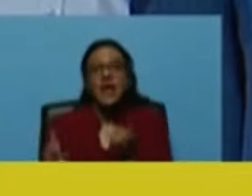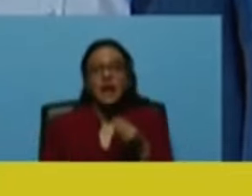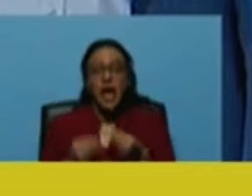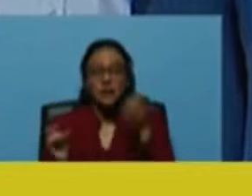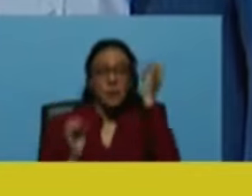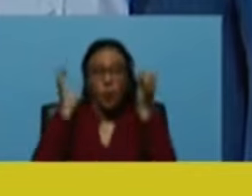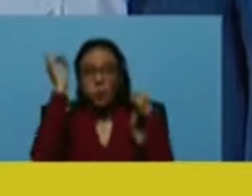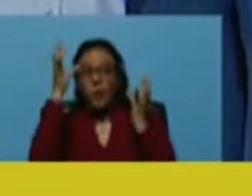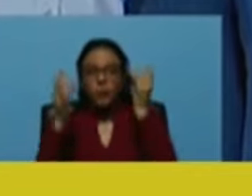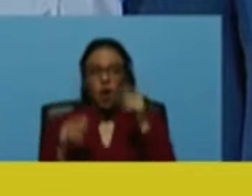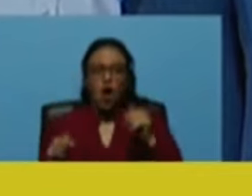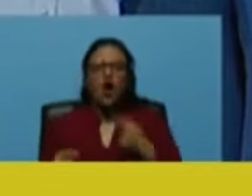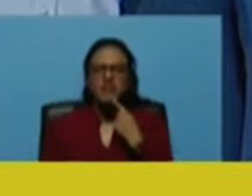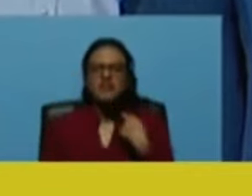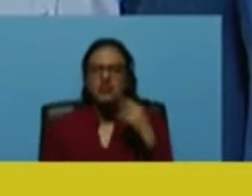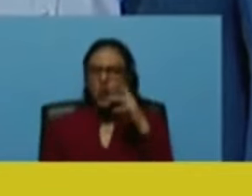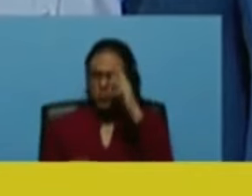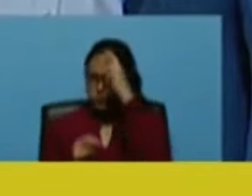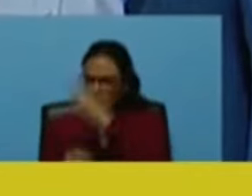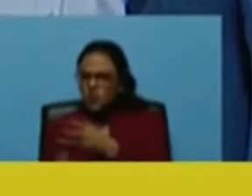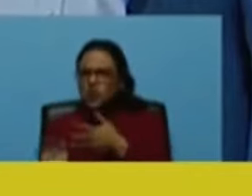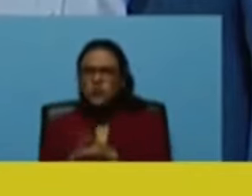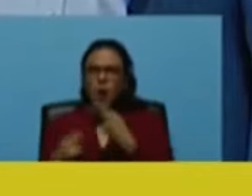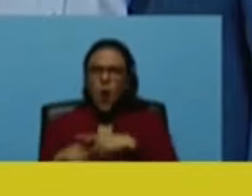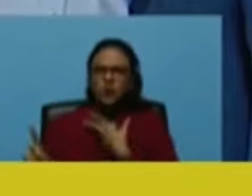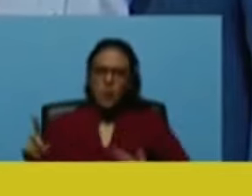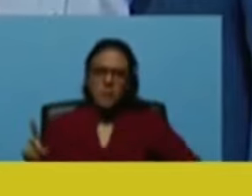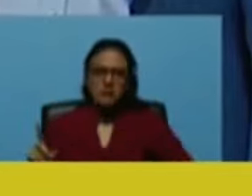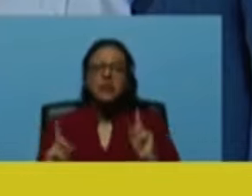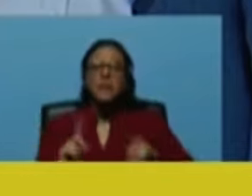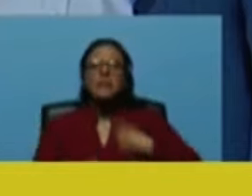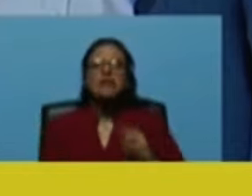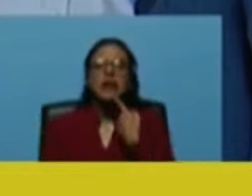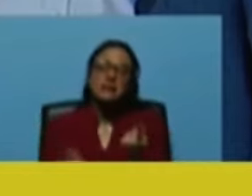everything. As he said, he recognized